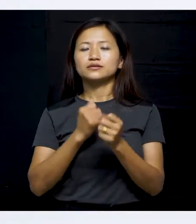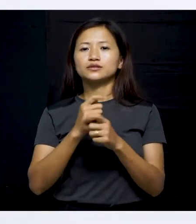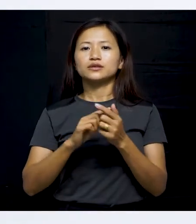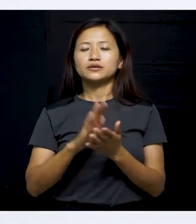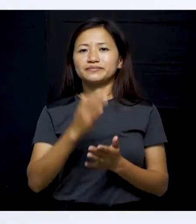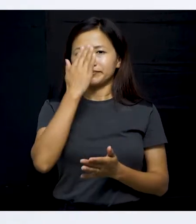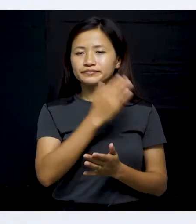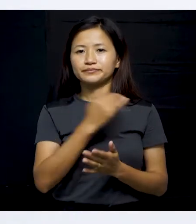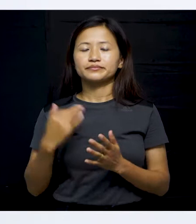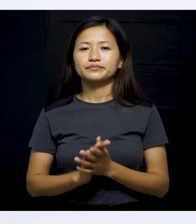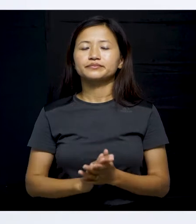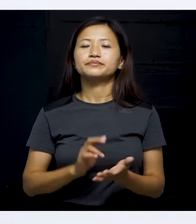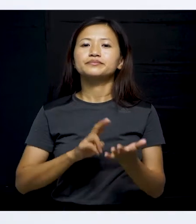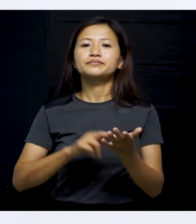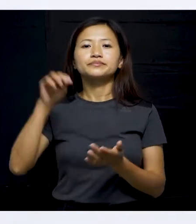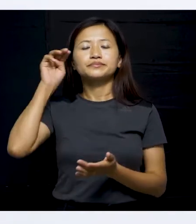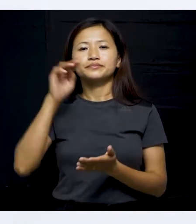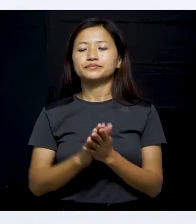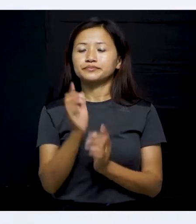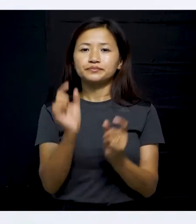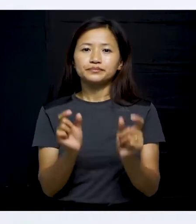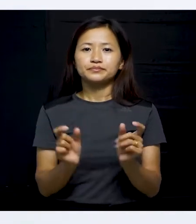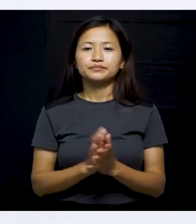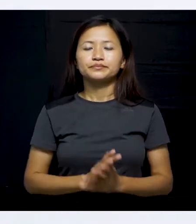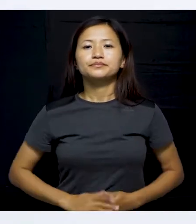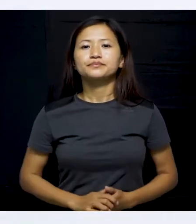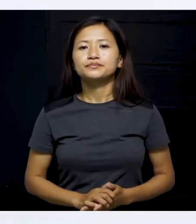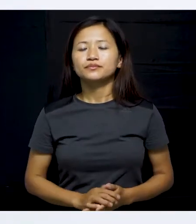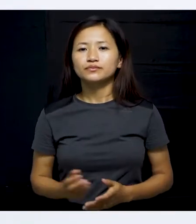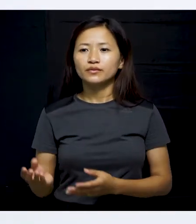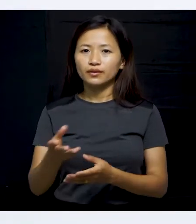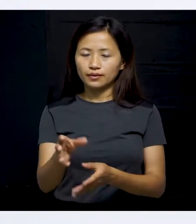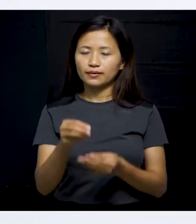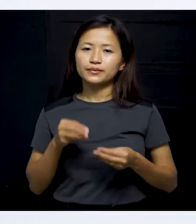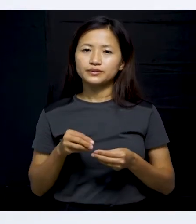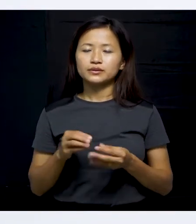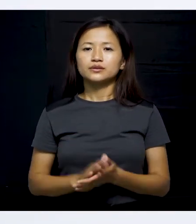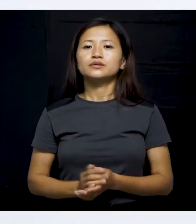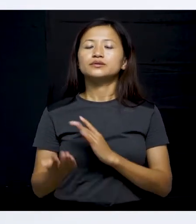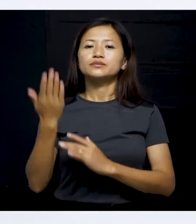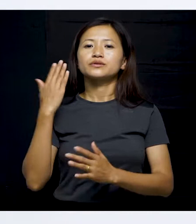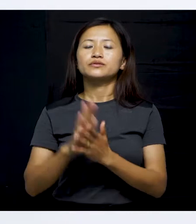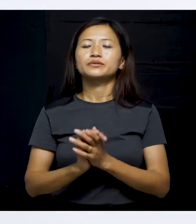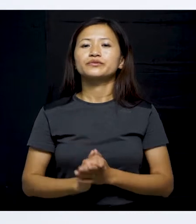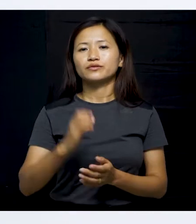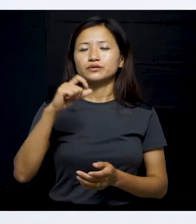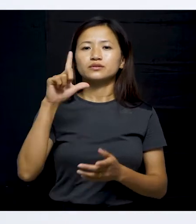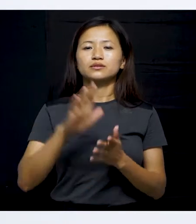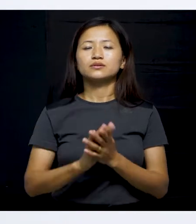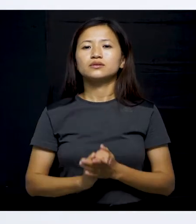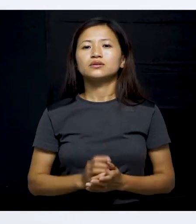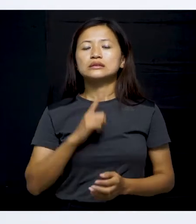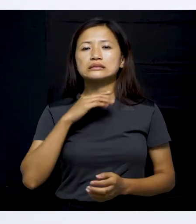the Naga people. So let me take you back to the previous class. I have